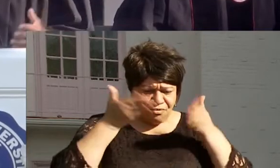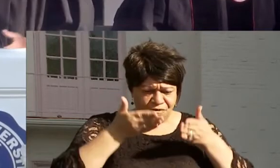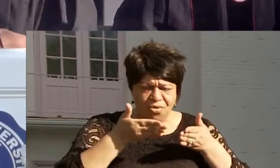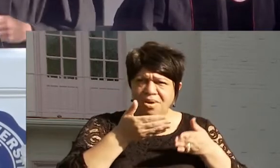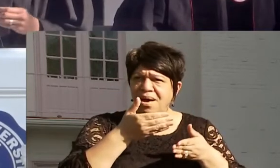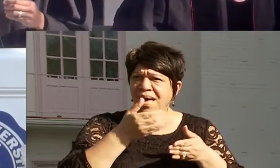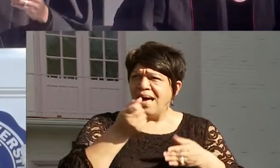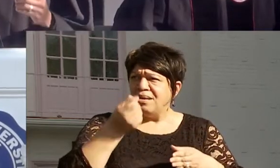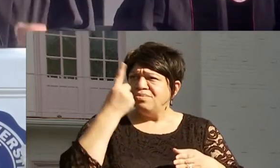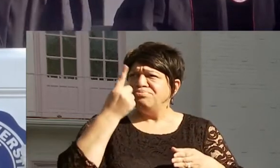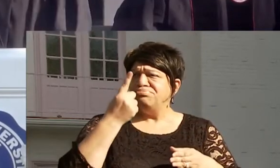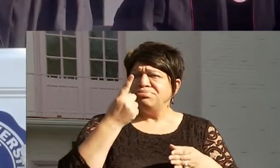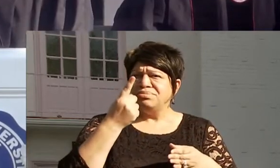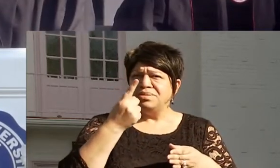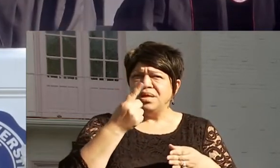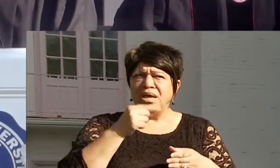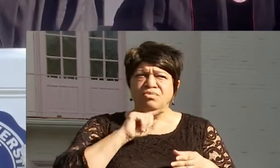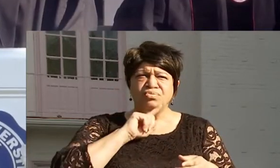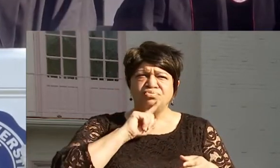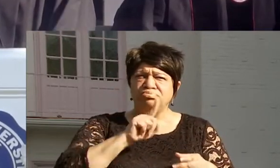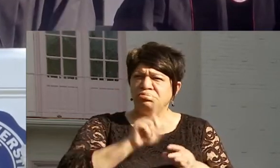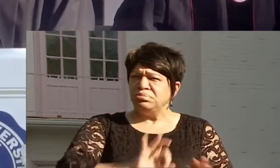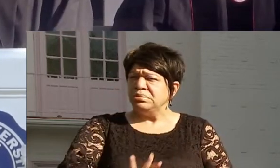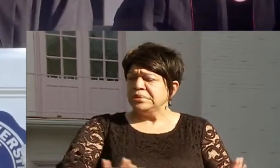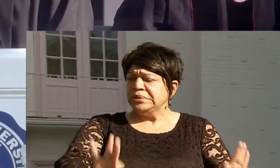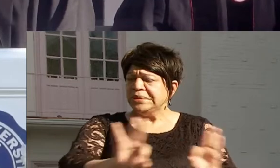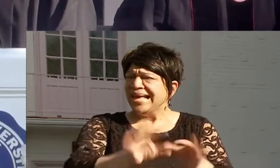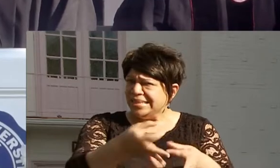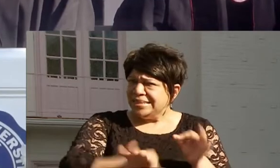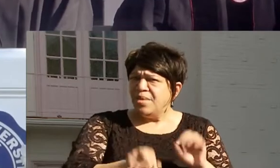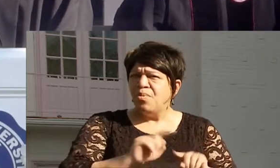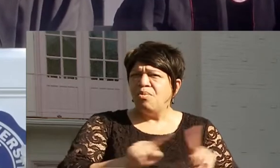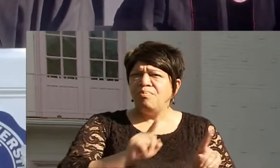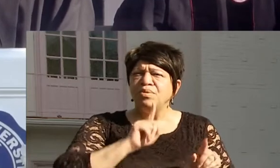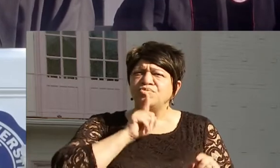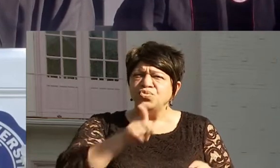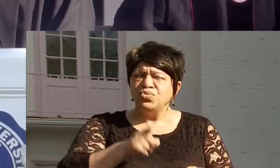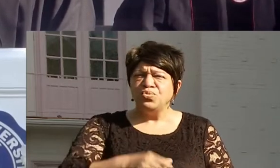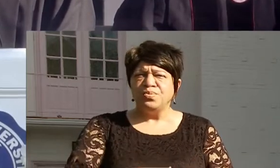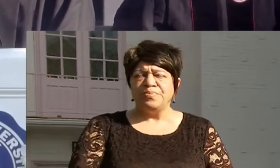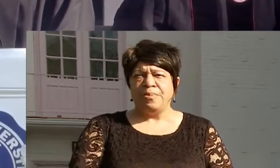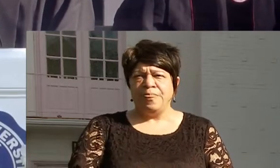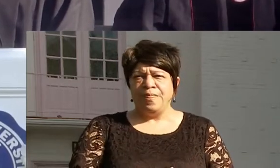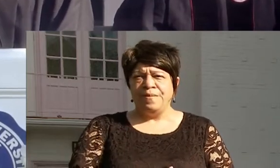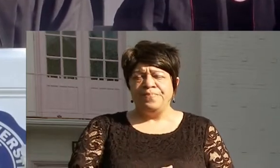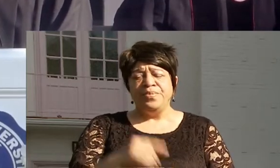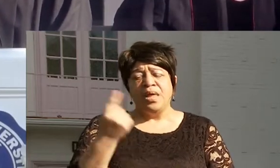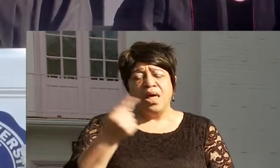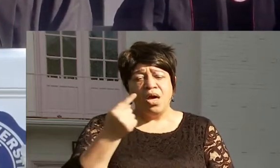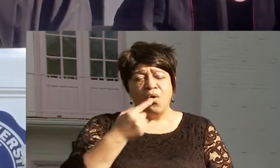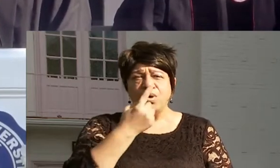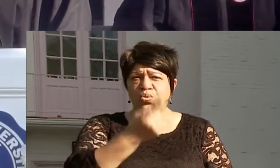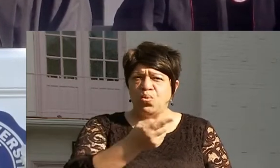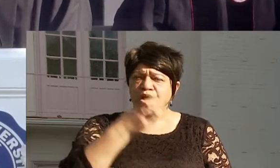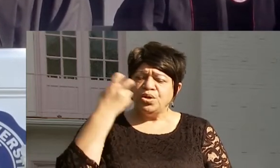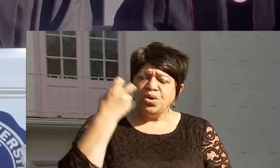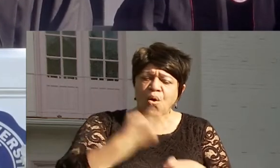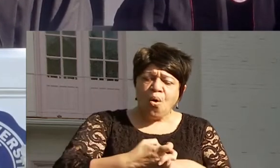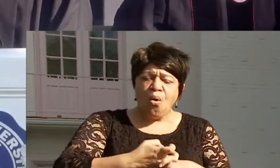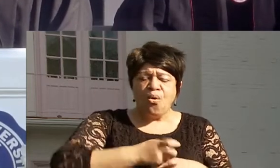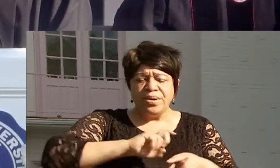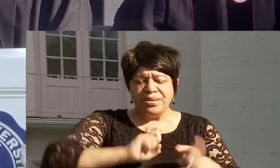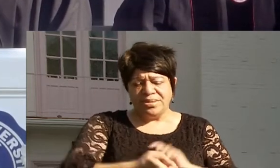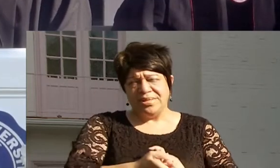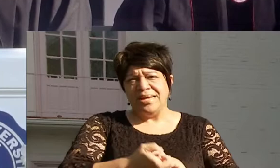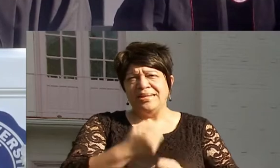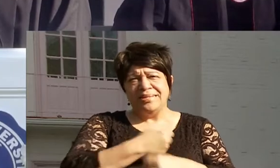much sense. It was profound in its simplicity and prophetic in its truth. It was also one of the hardest adjustments to